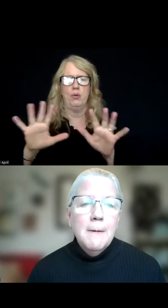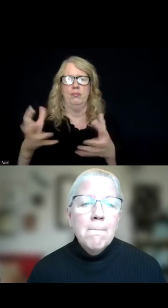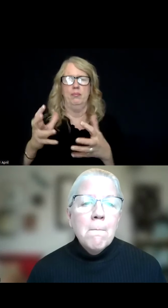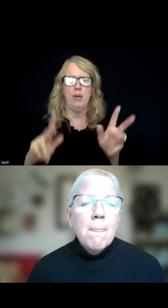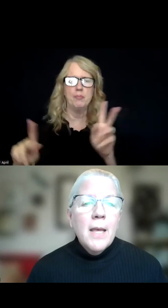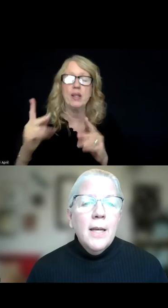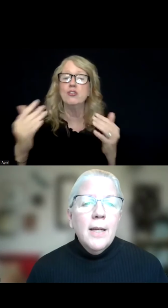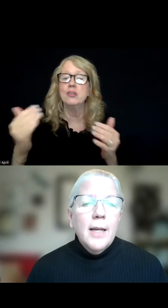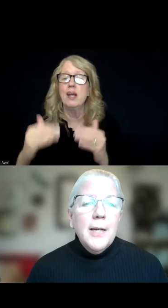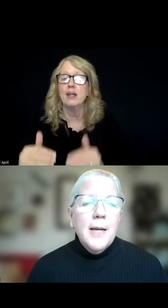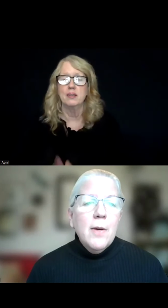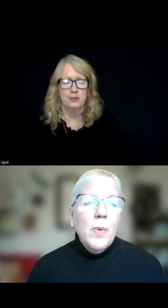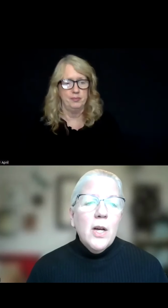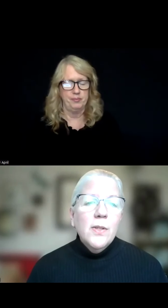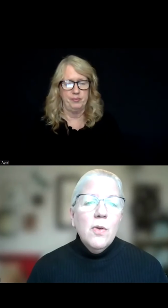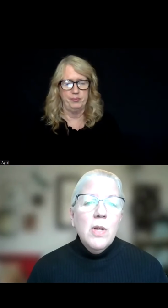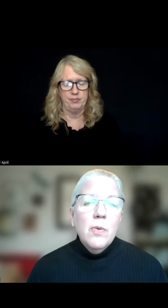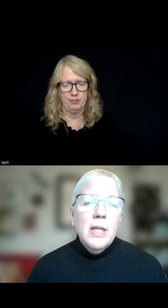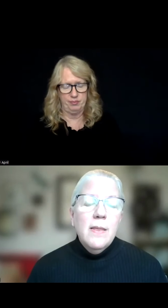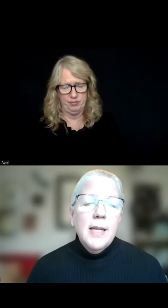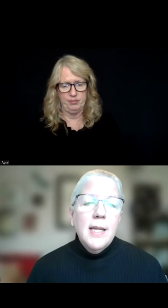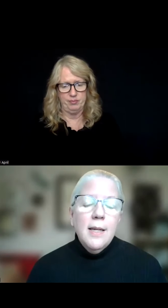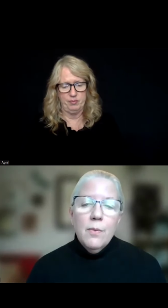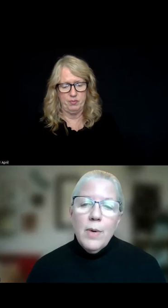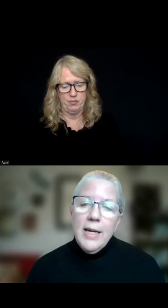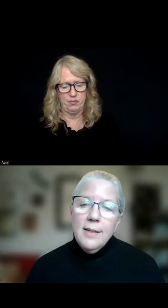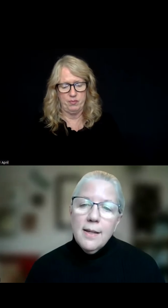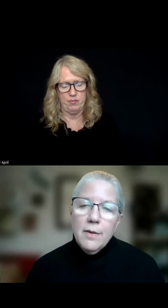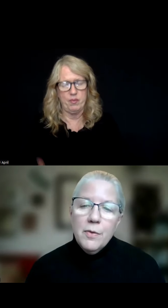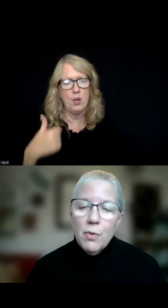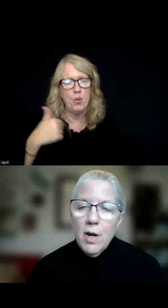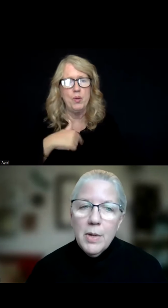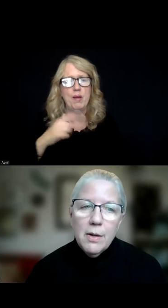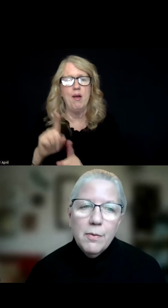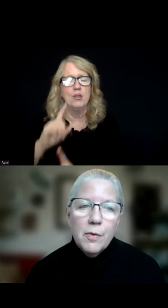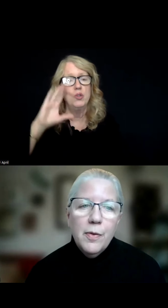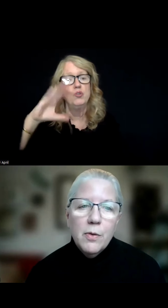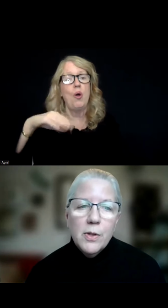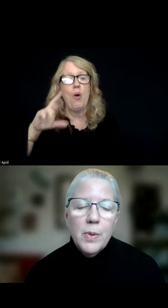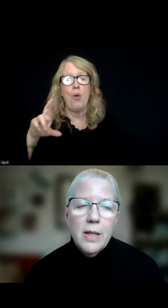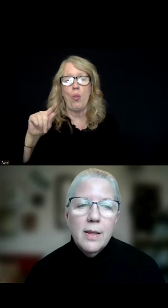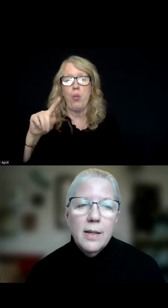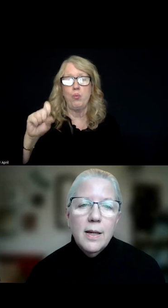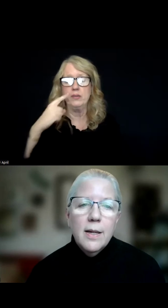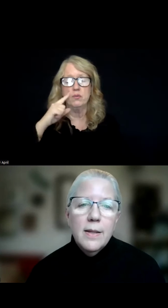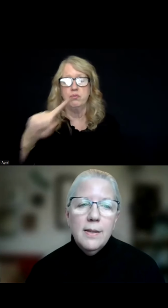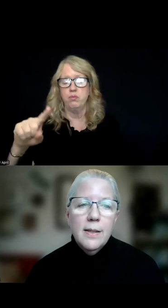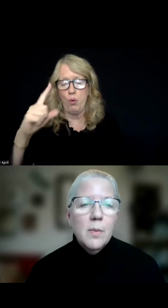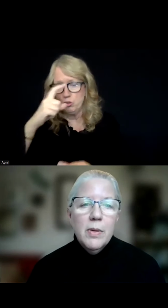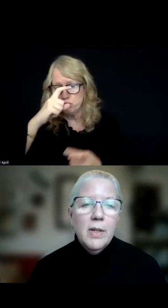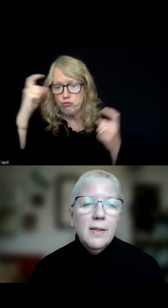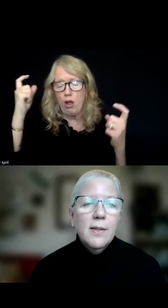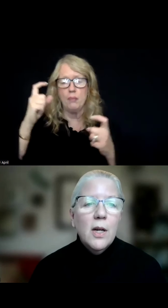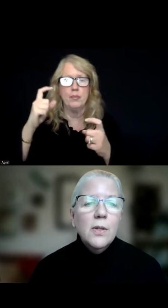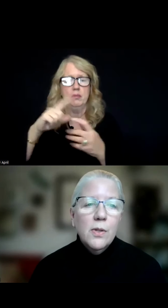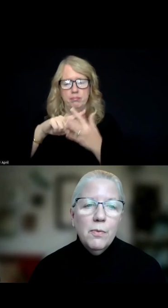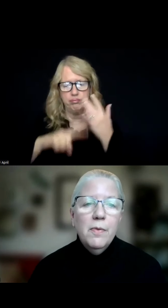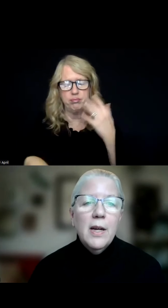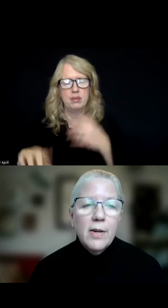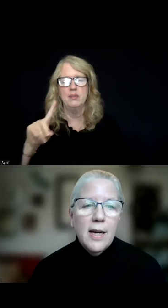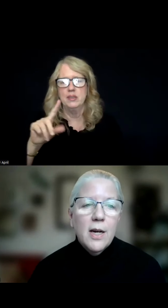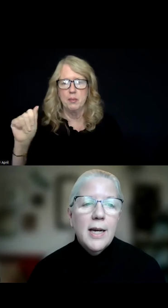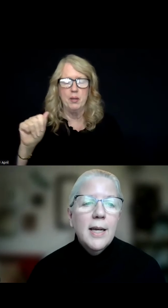Next. We also know that the rates of trauma for folks with these disabilities is